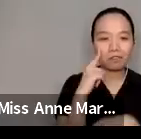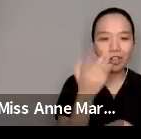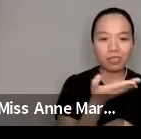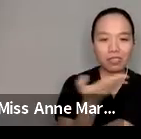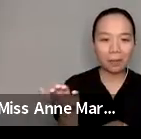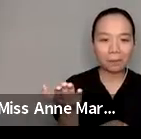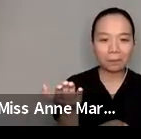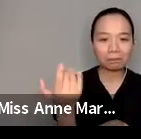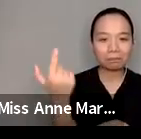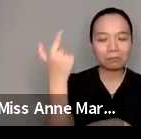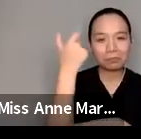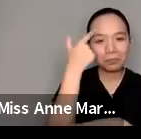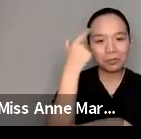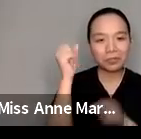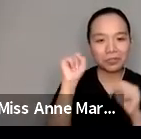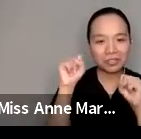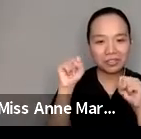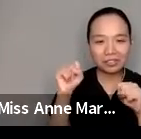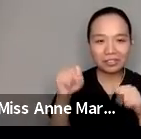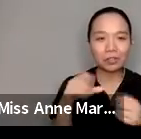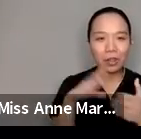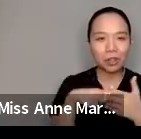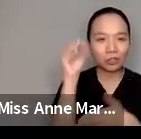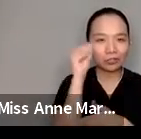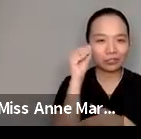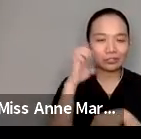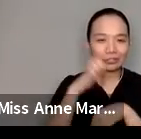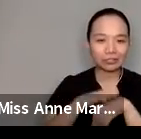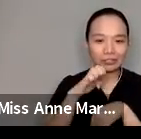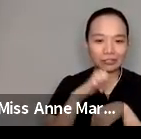have gadgets that can support them to learn English.